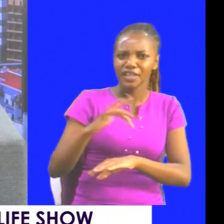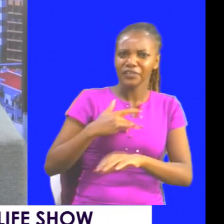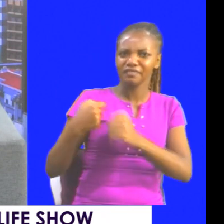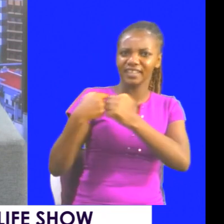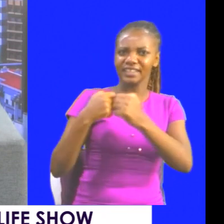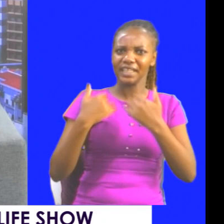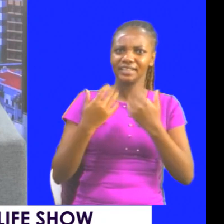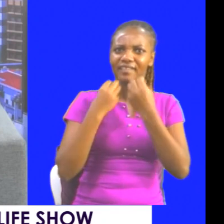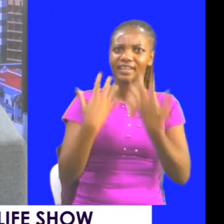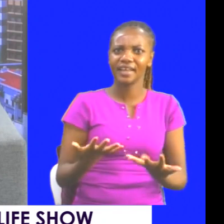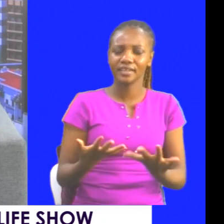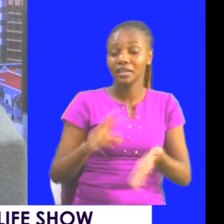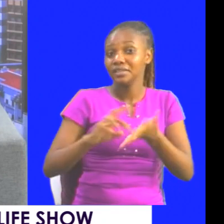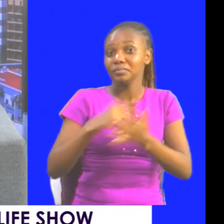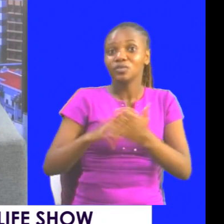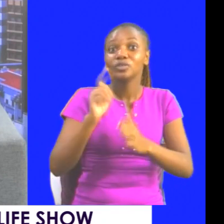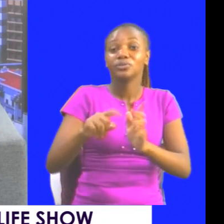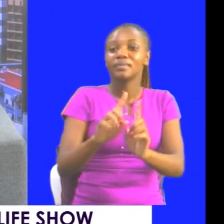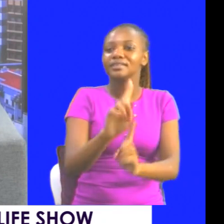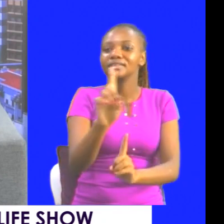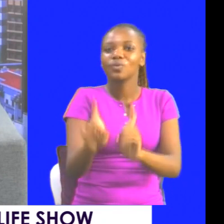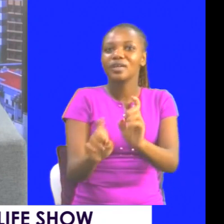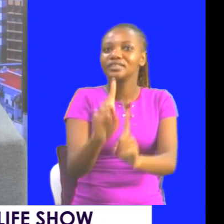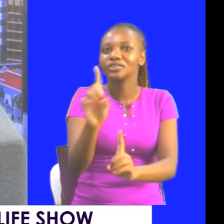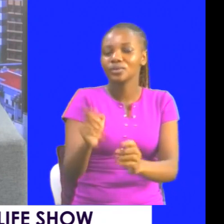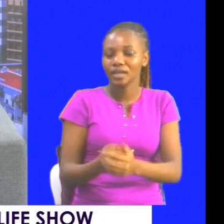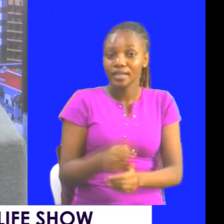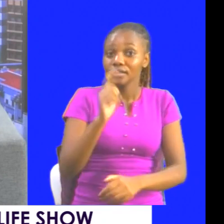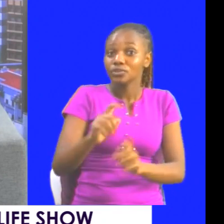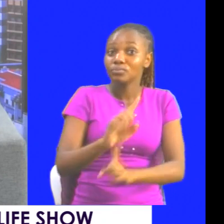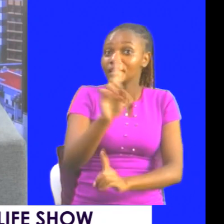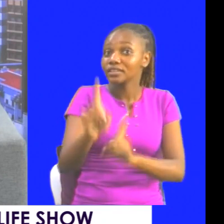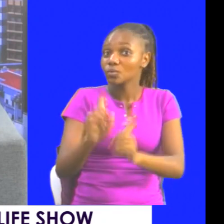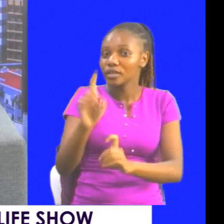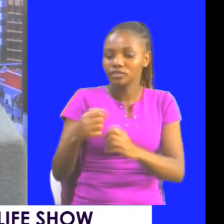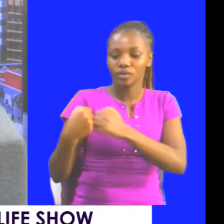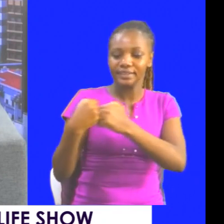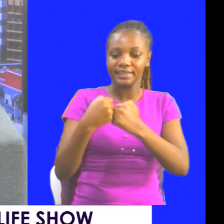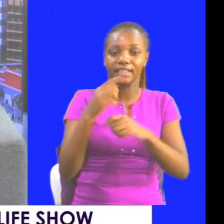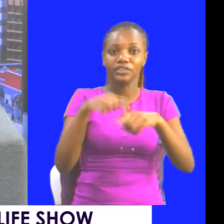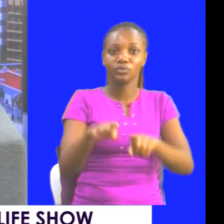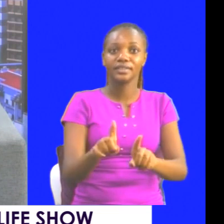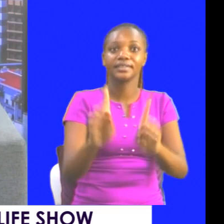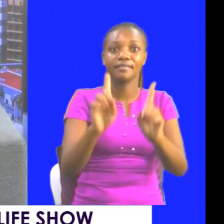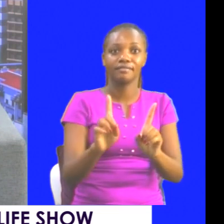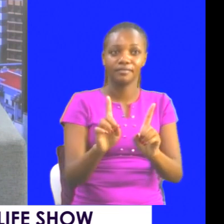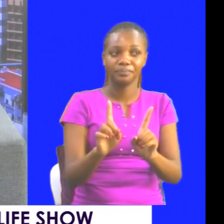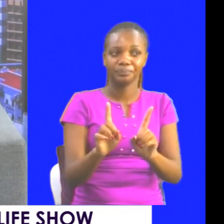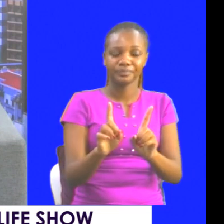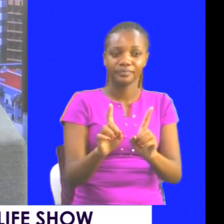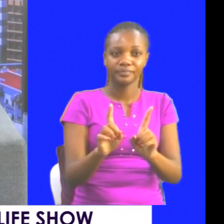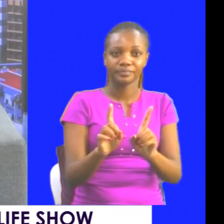enough, you need to question. You need to question. Challenge yourself for life.